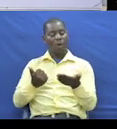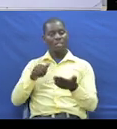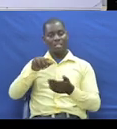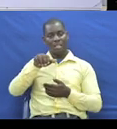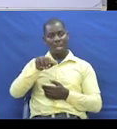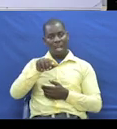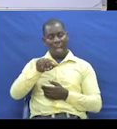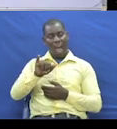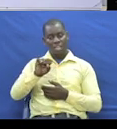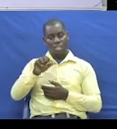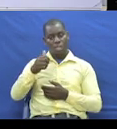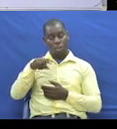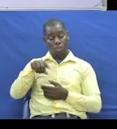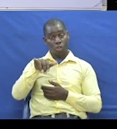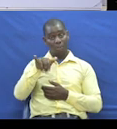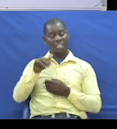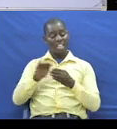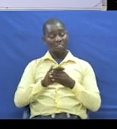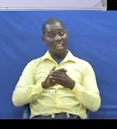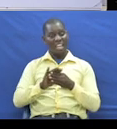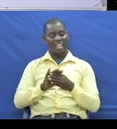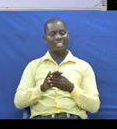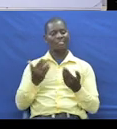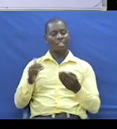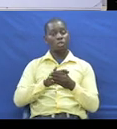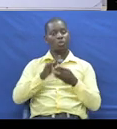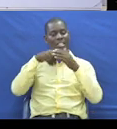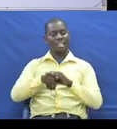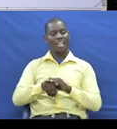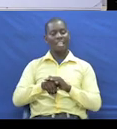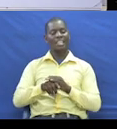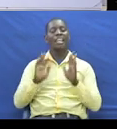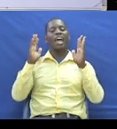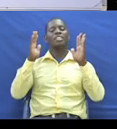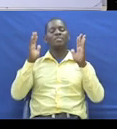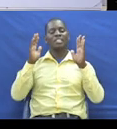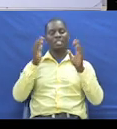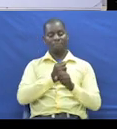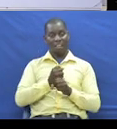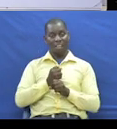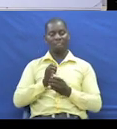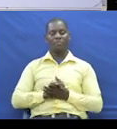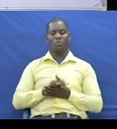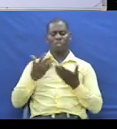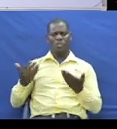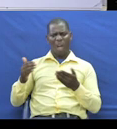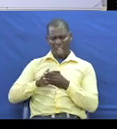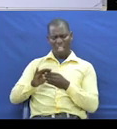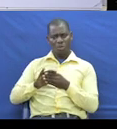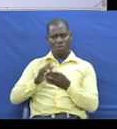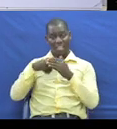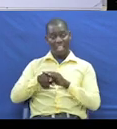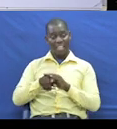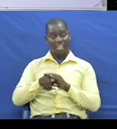this? Is because isotopes has very many applications in our daily life activities. For example, isotopes are used